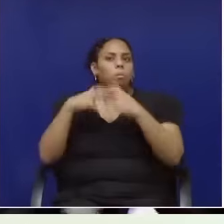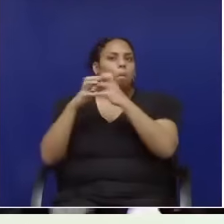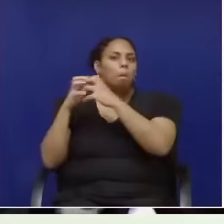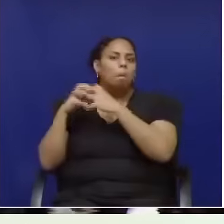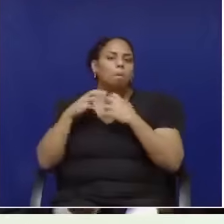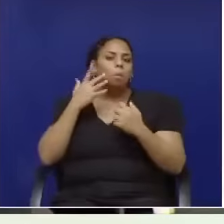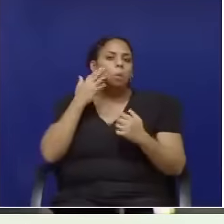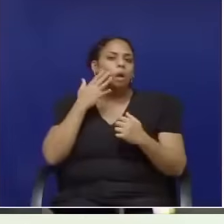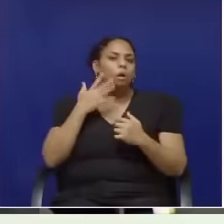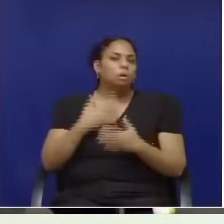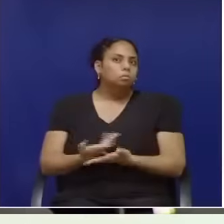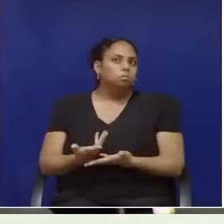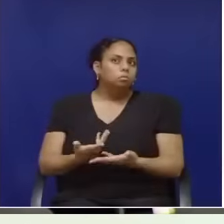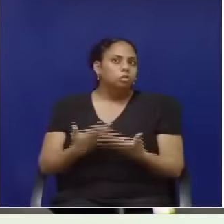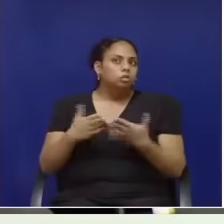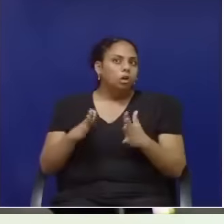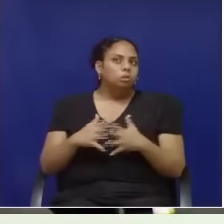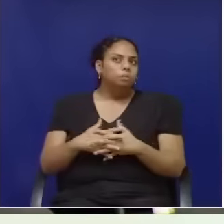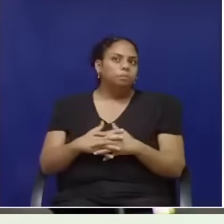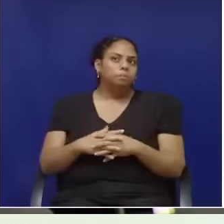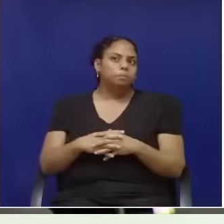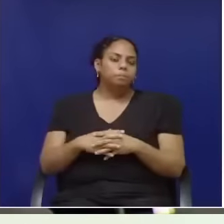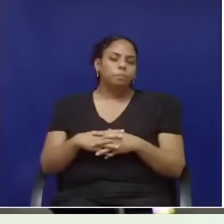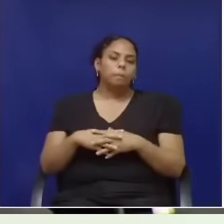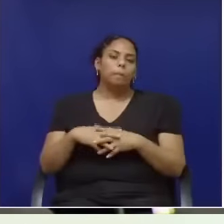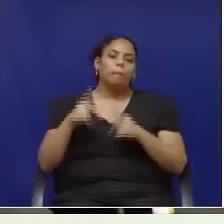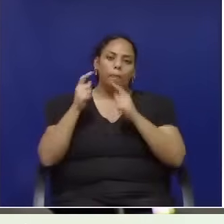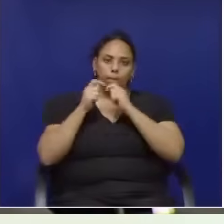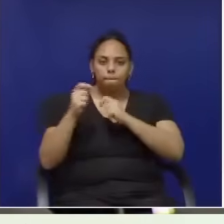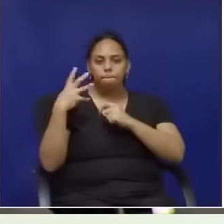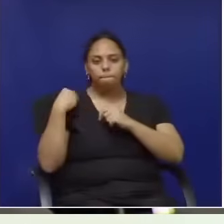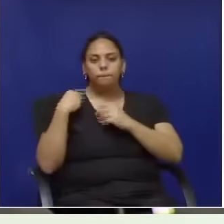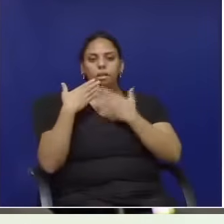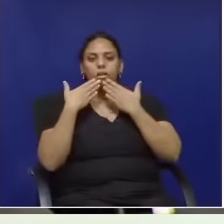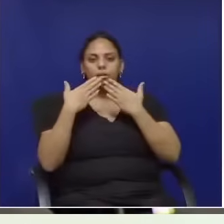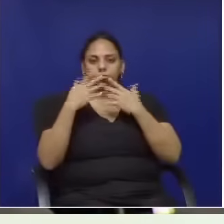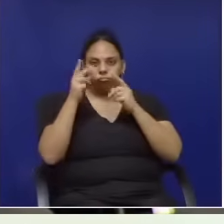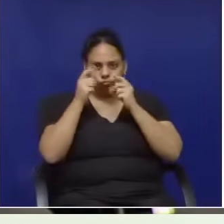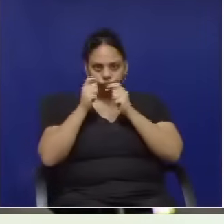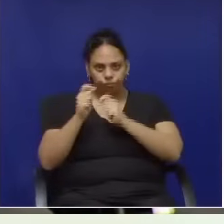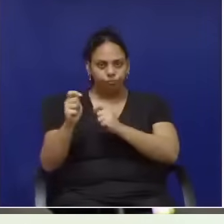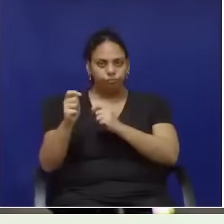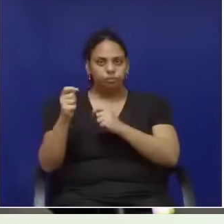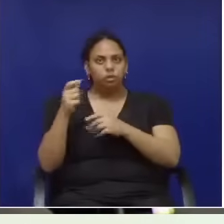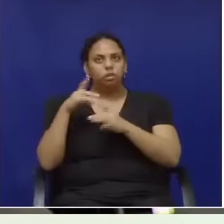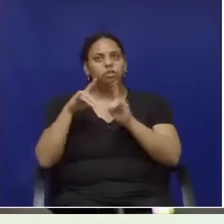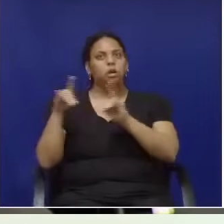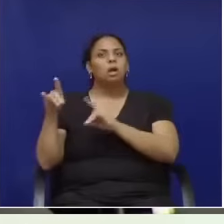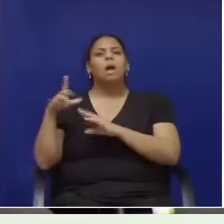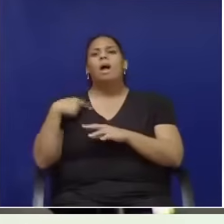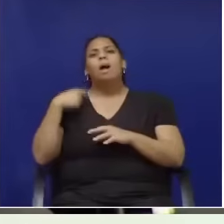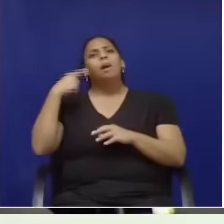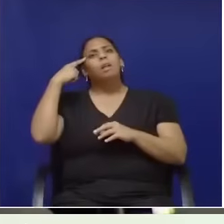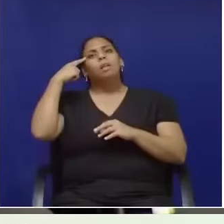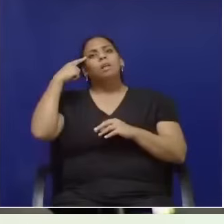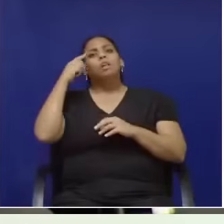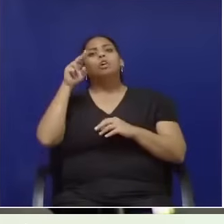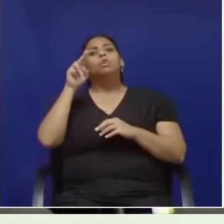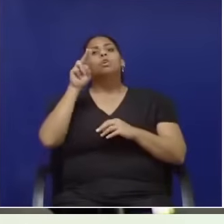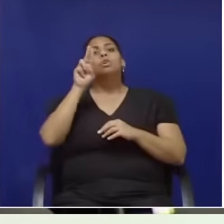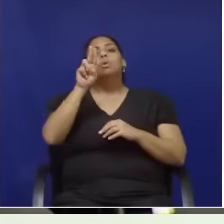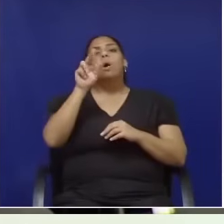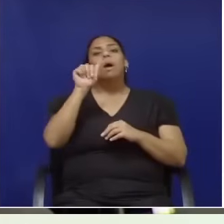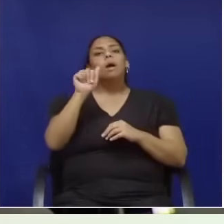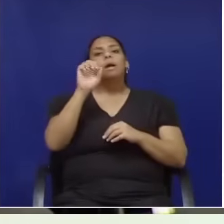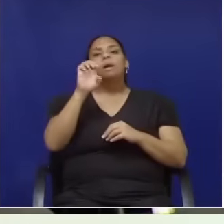Honorable Minister. Thank you, Honourable Chair. I certainly don't think that the UAE or